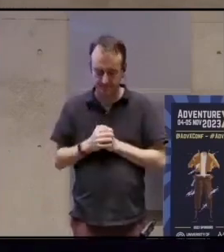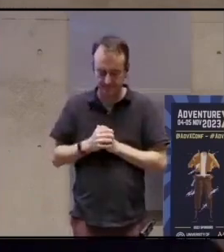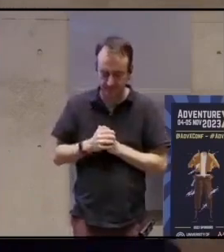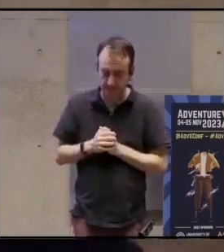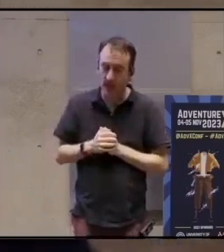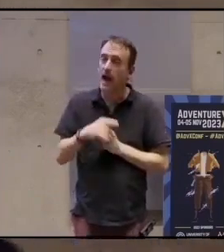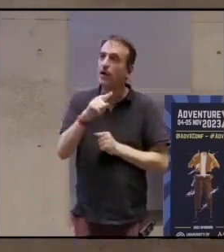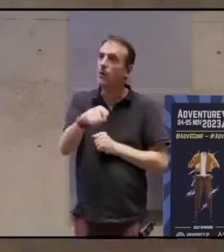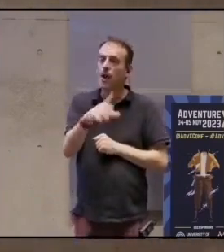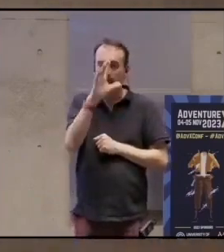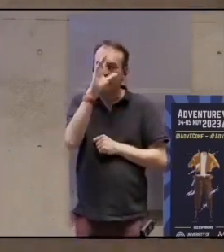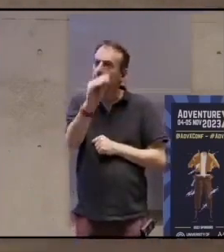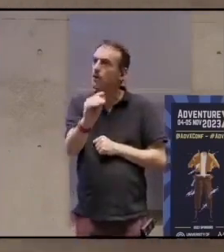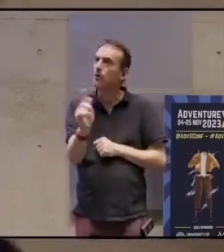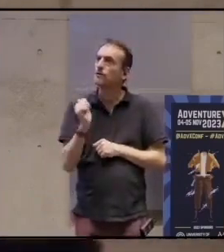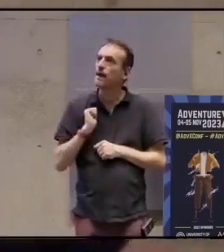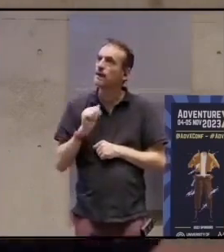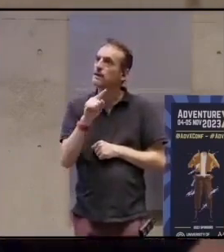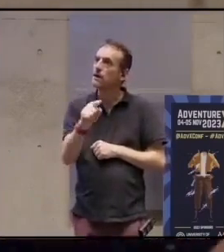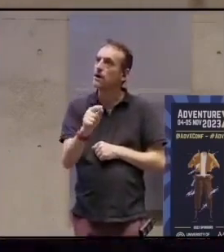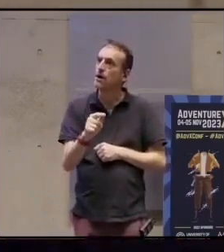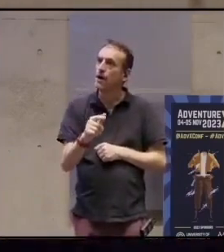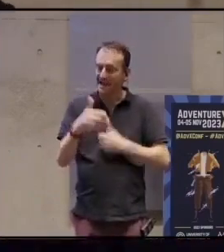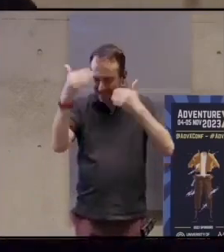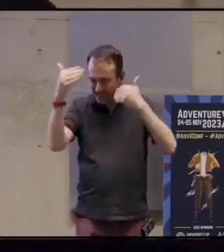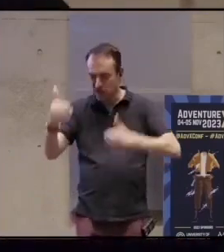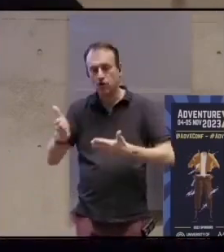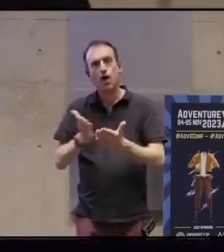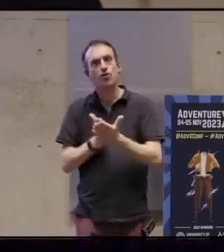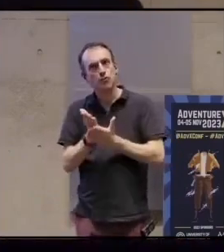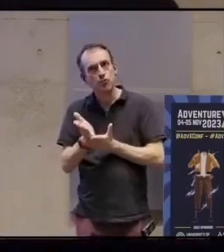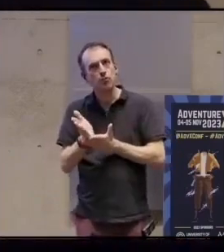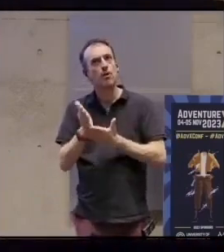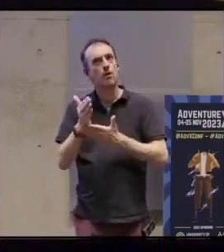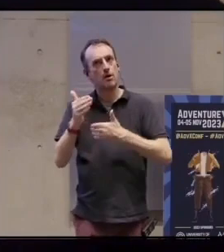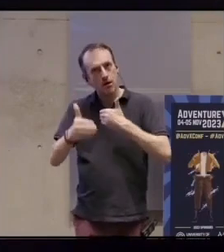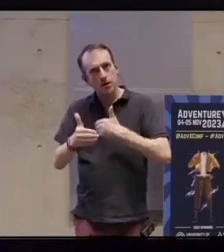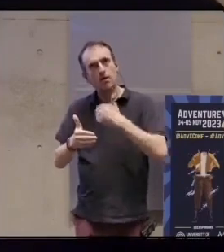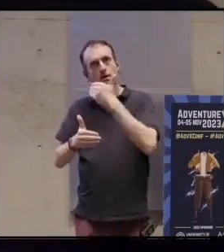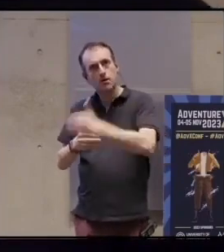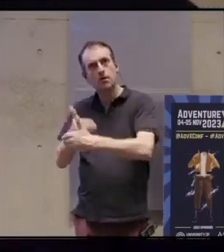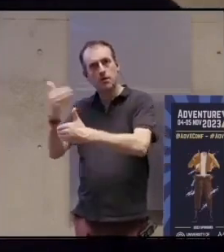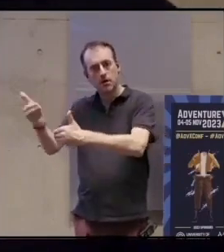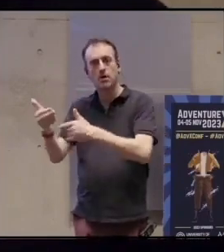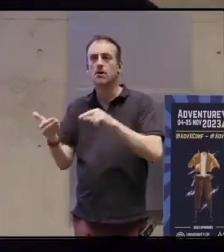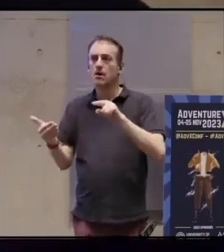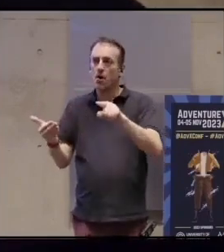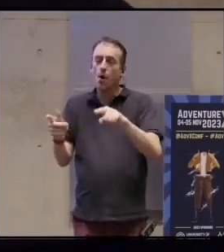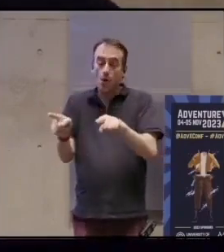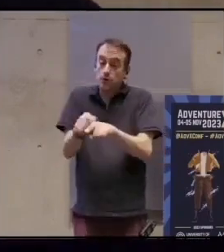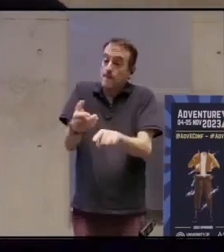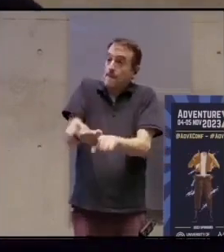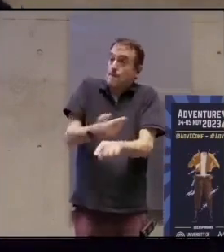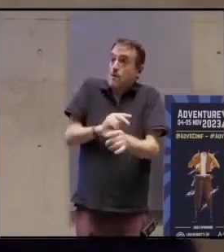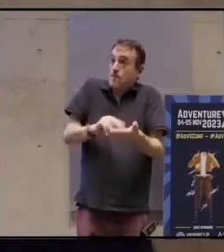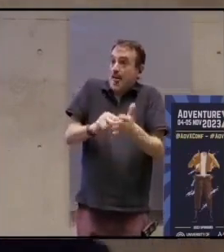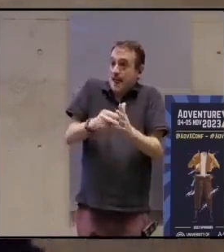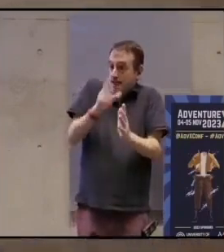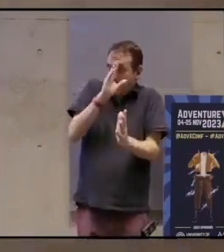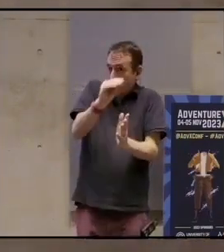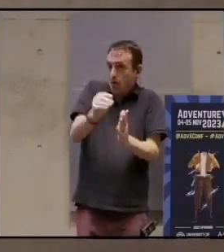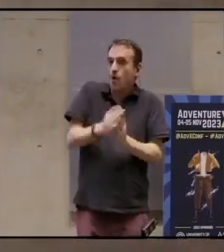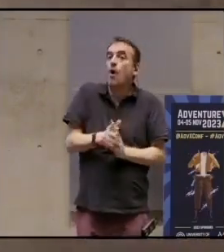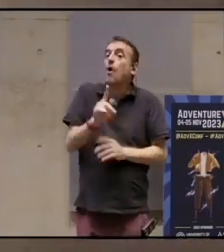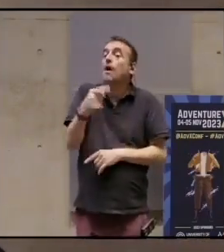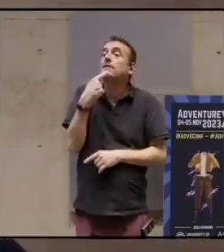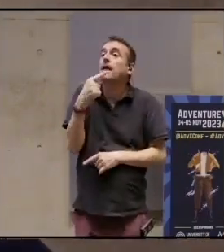them what the rhythm of a session feels like, and walk them through the plan beforehand. Also, warn them not to have any